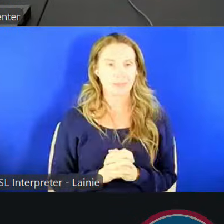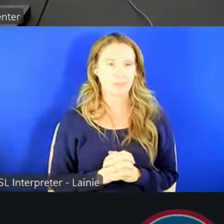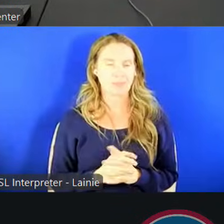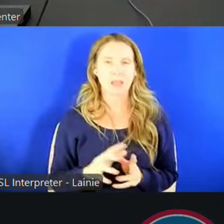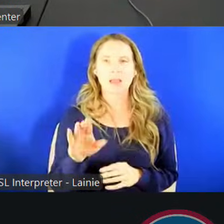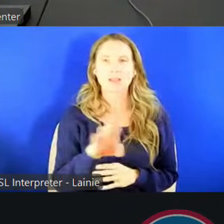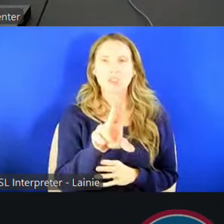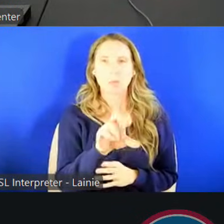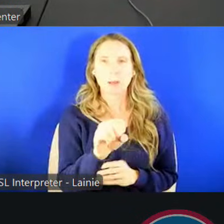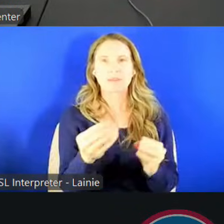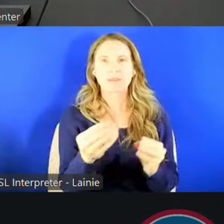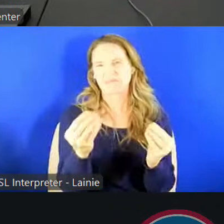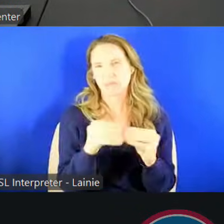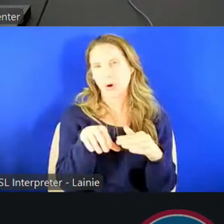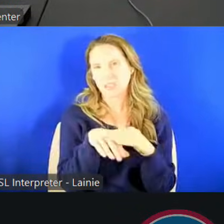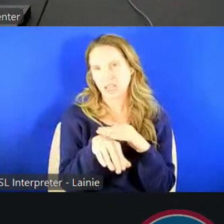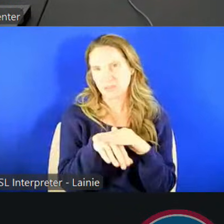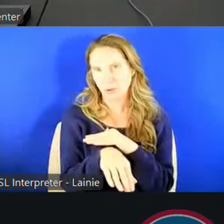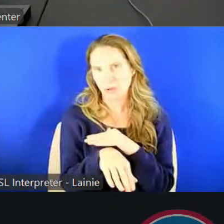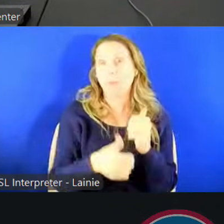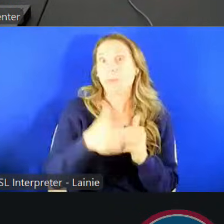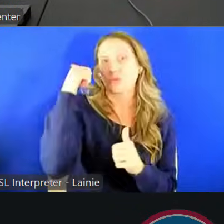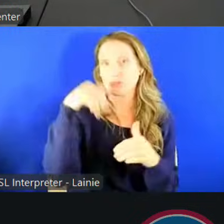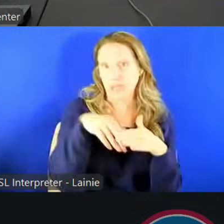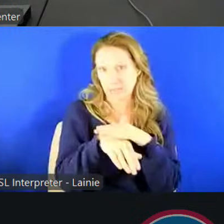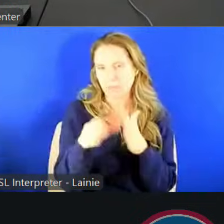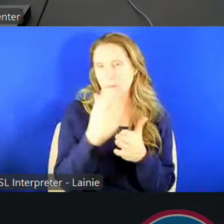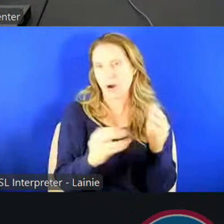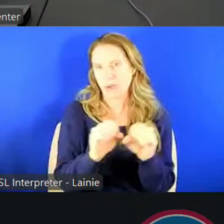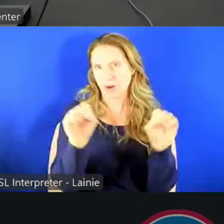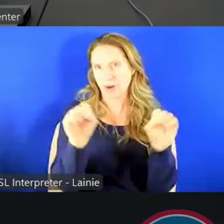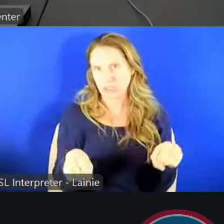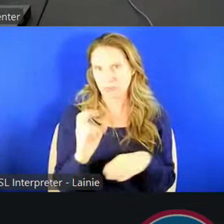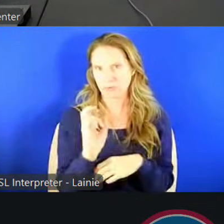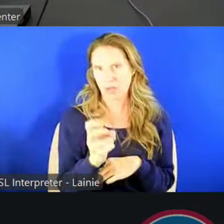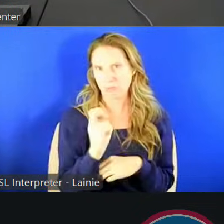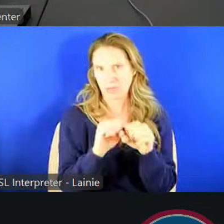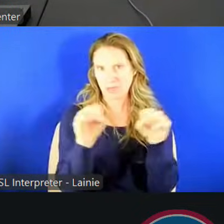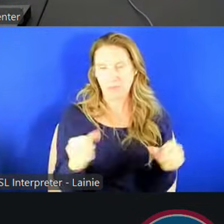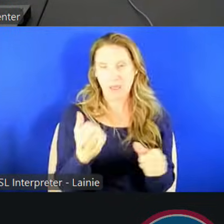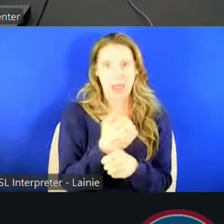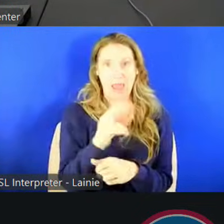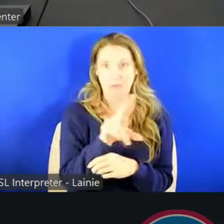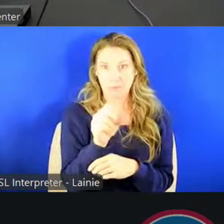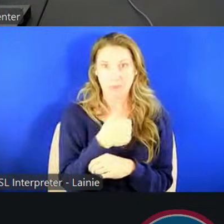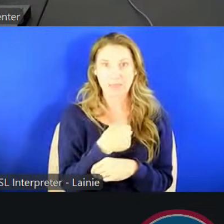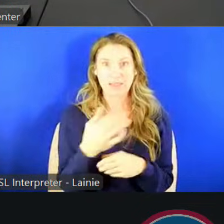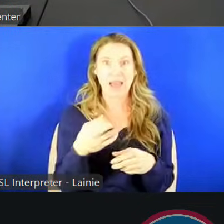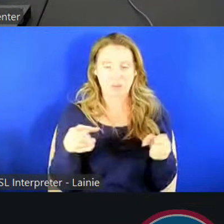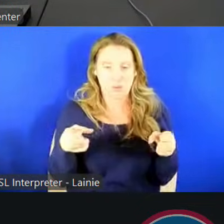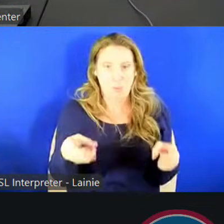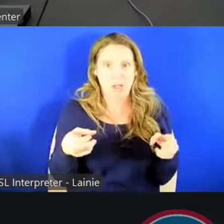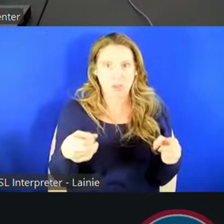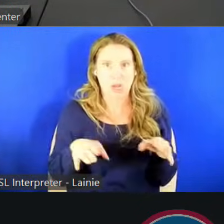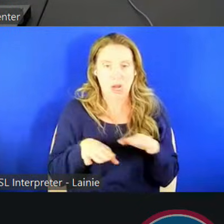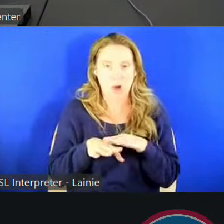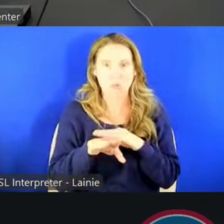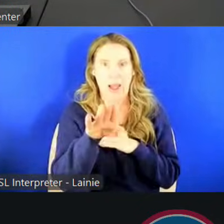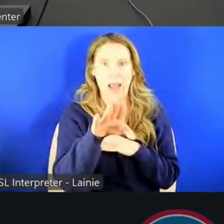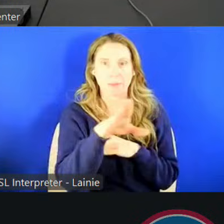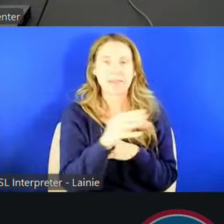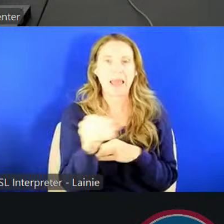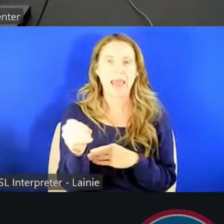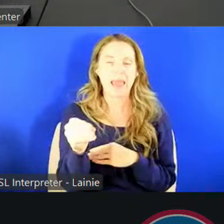more accessible or the most accessible part of our system because every bus has wheelchair ramps and space